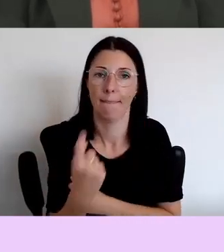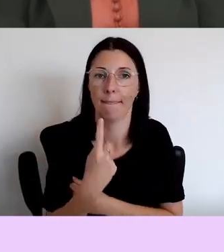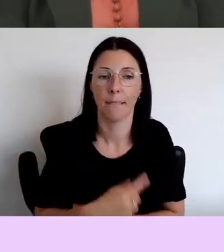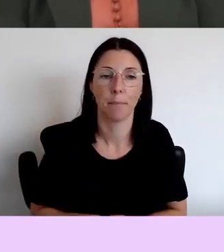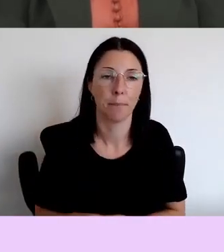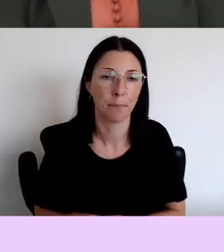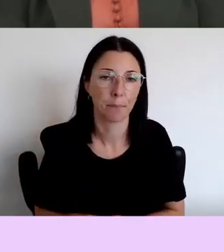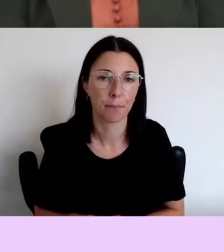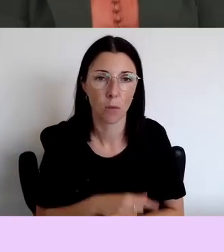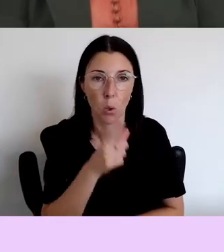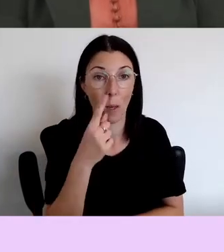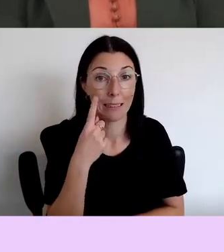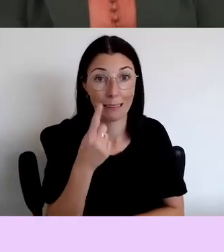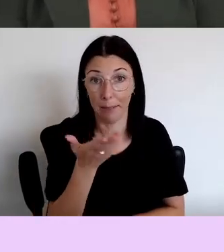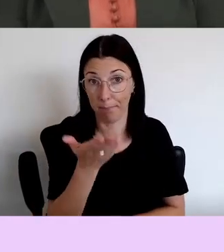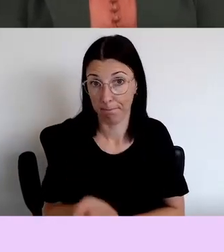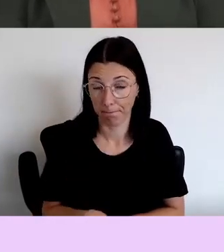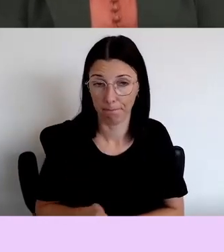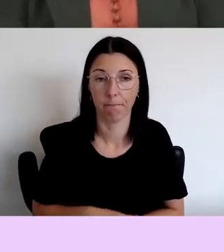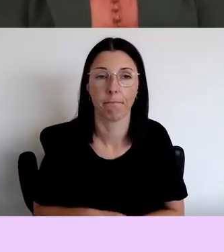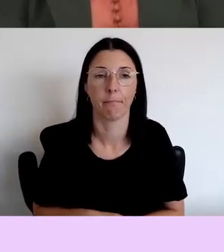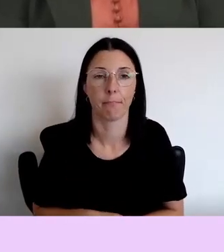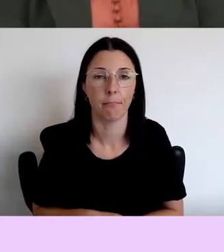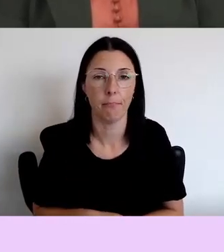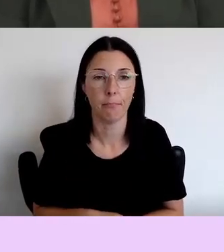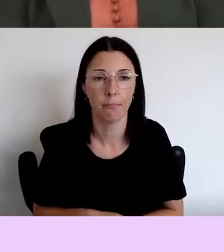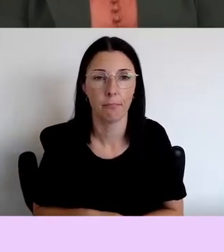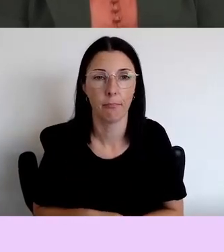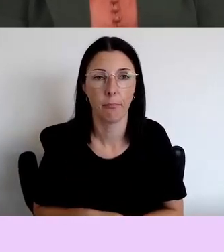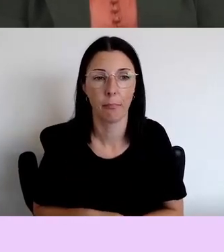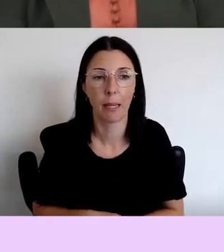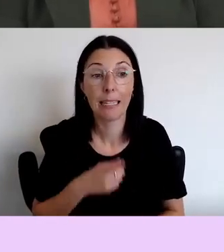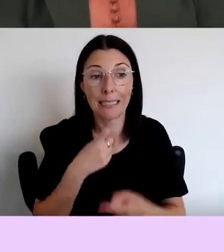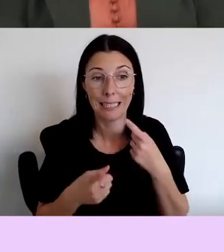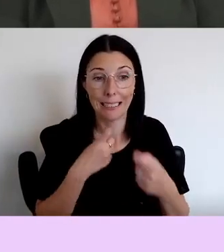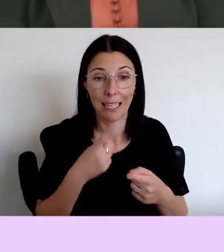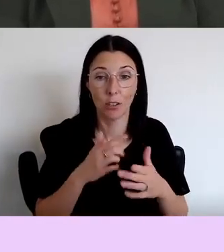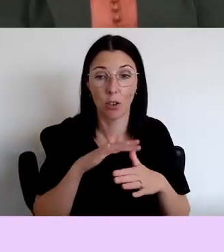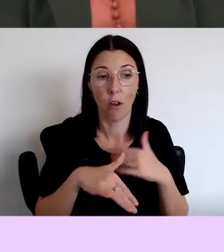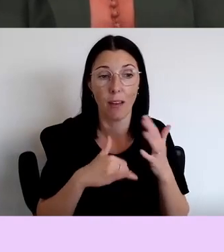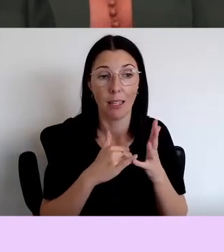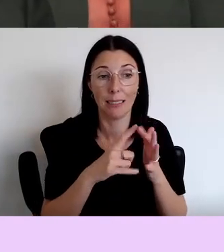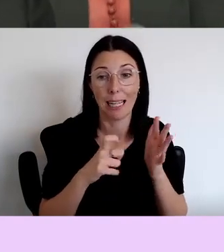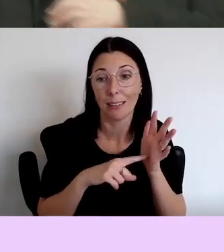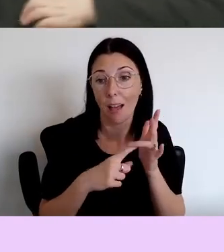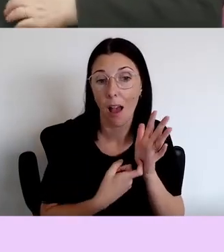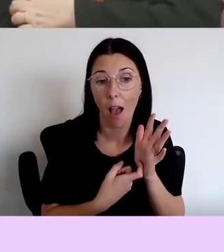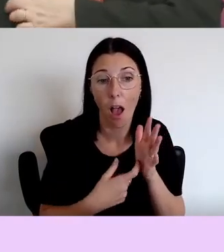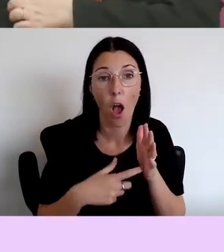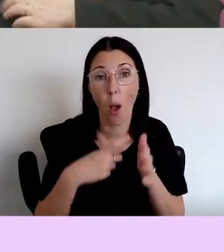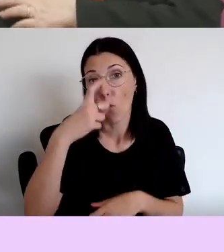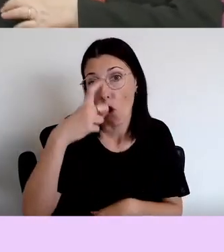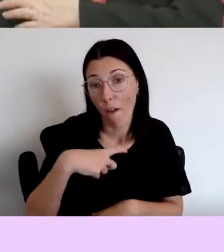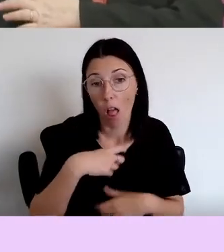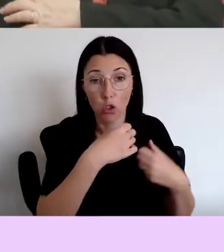And as you can see on this slide, the details of the sectoral profiles and strategic assessments we have published